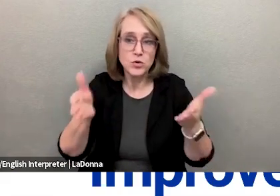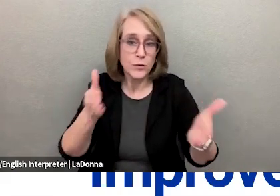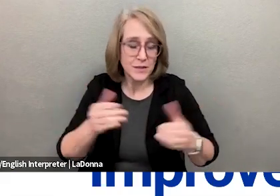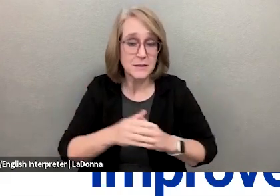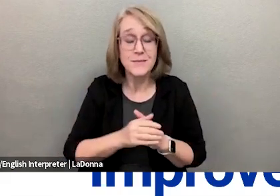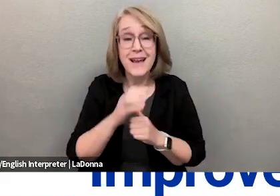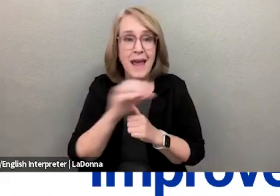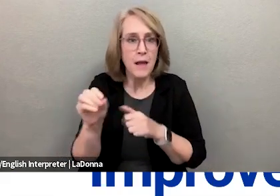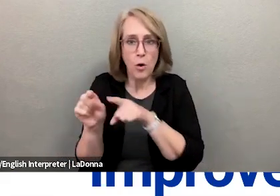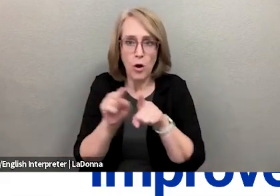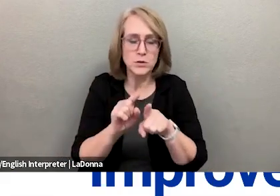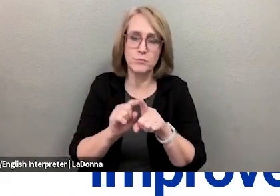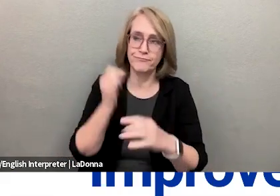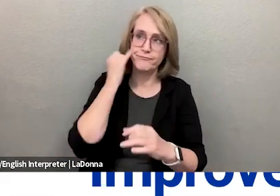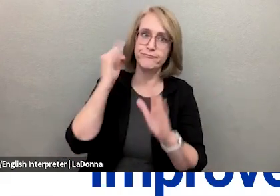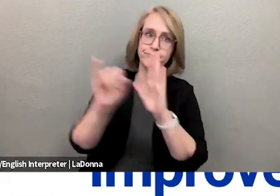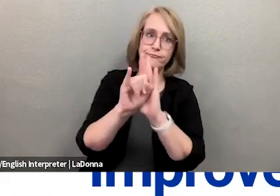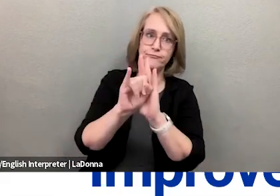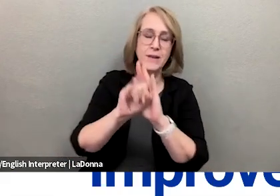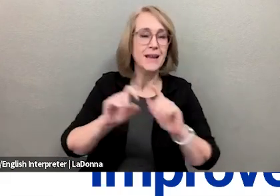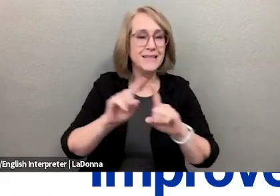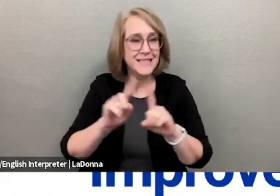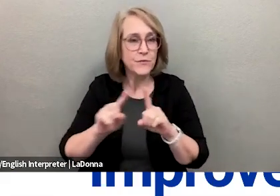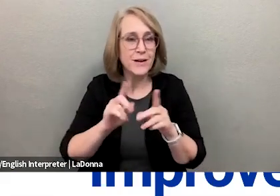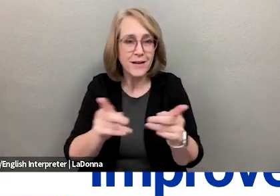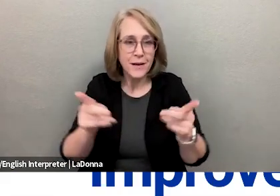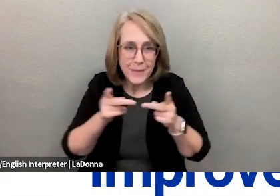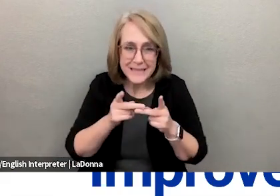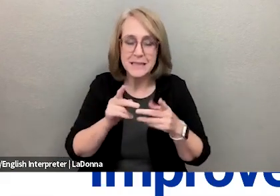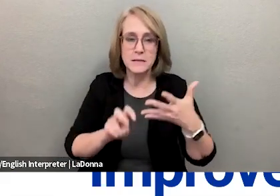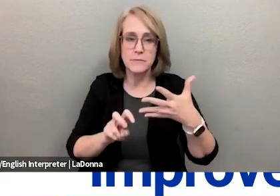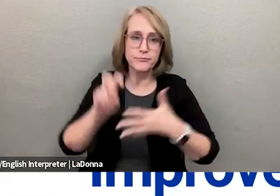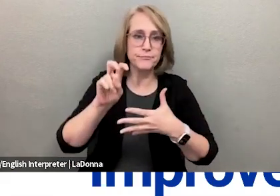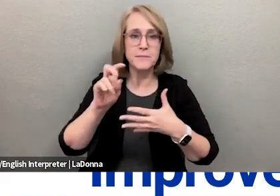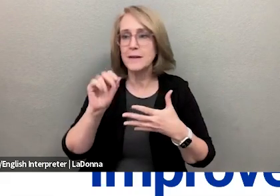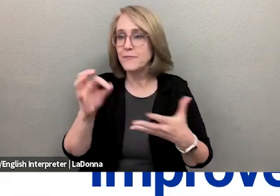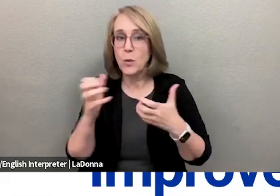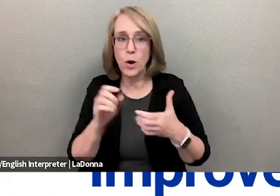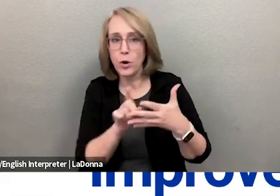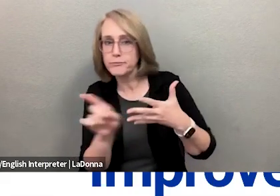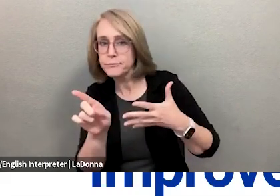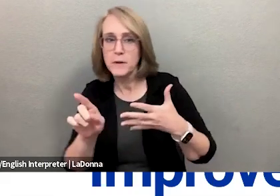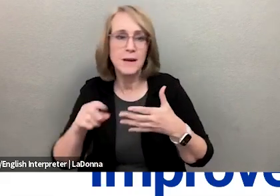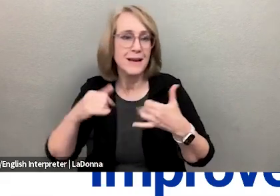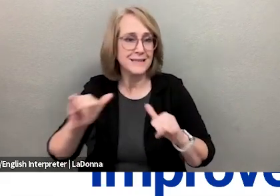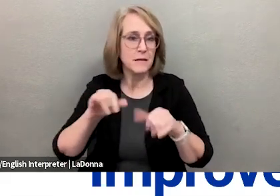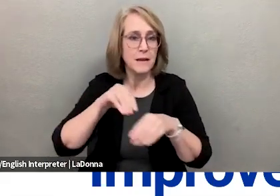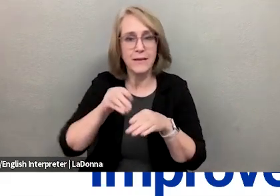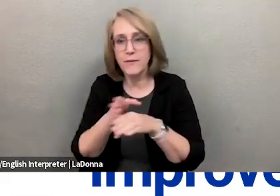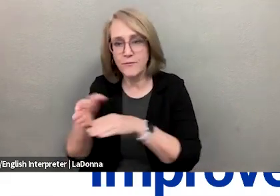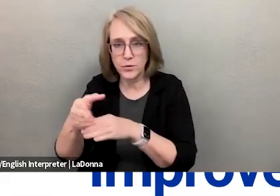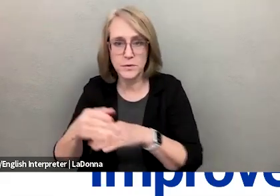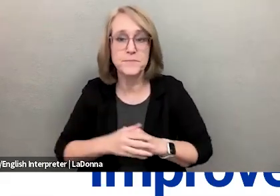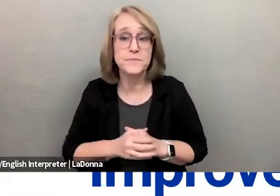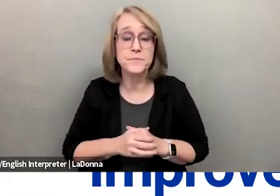career pathways for them to move into other fields or other industries if that's their choice. We can fund projects that